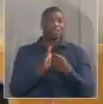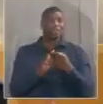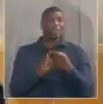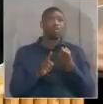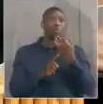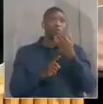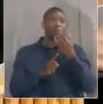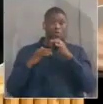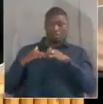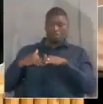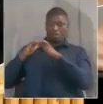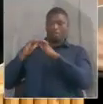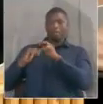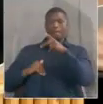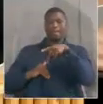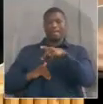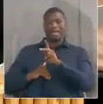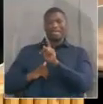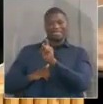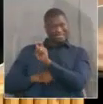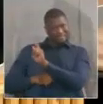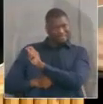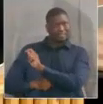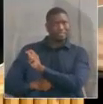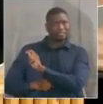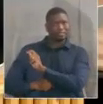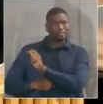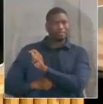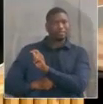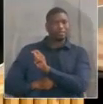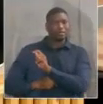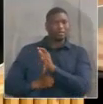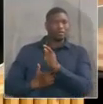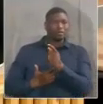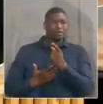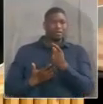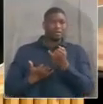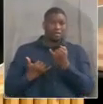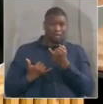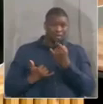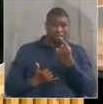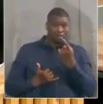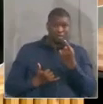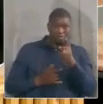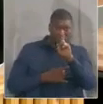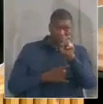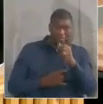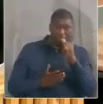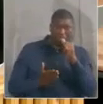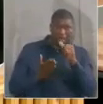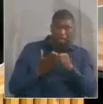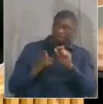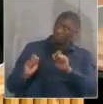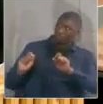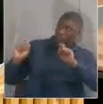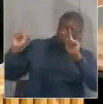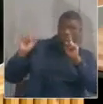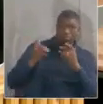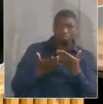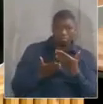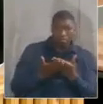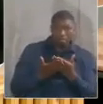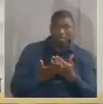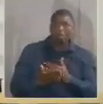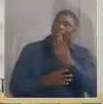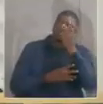of the formation of the PKTT. Are our techies in a position to show us the letter? I'm just interested in the